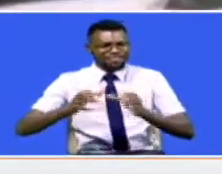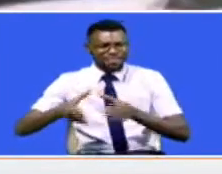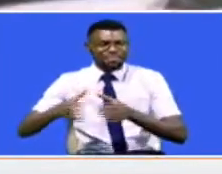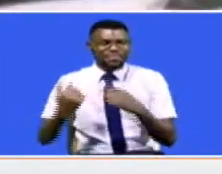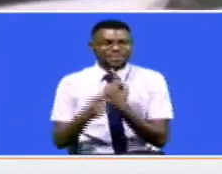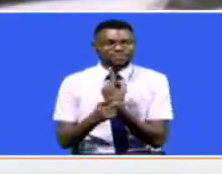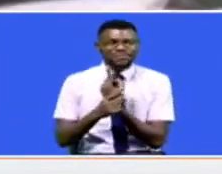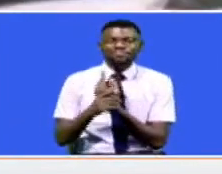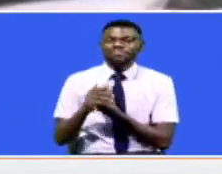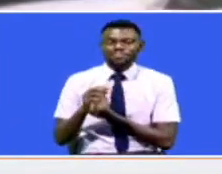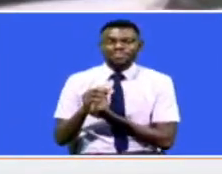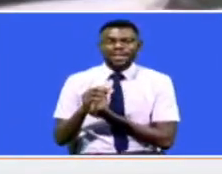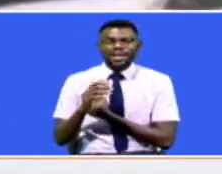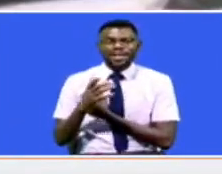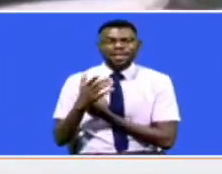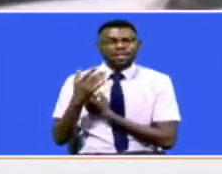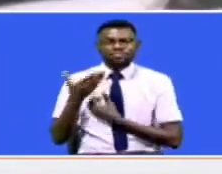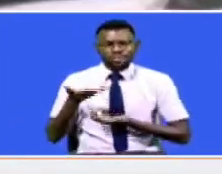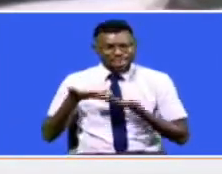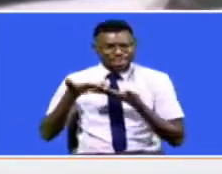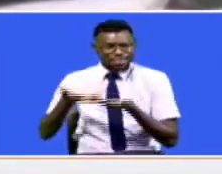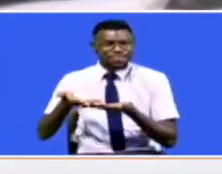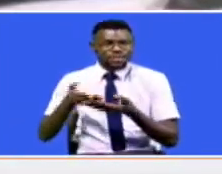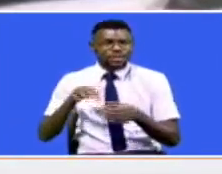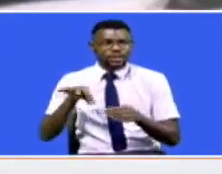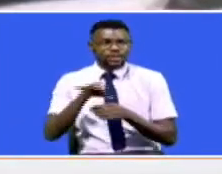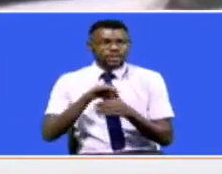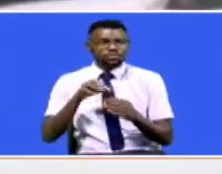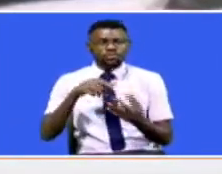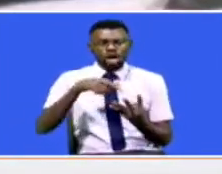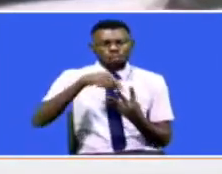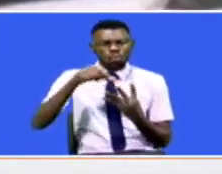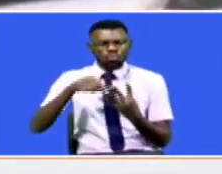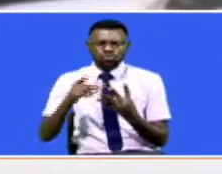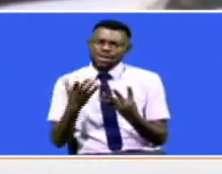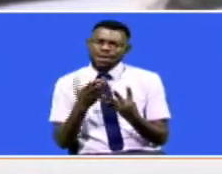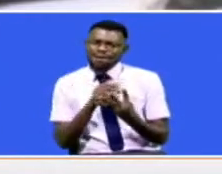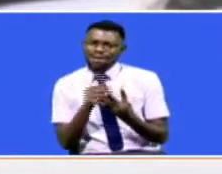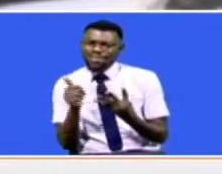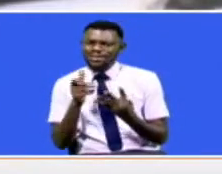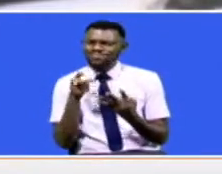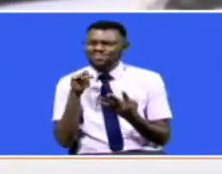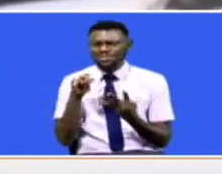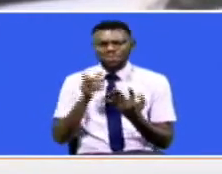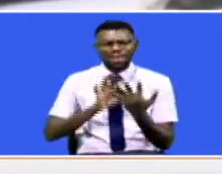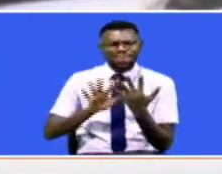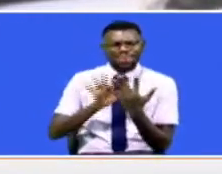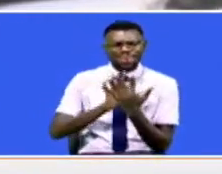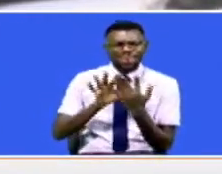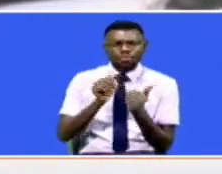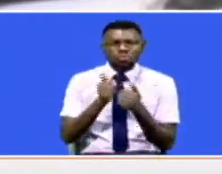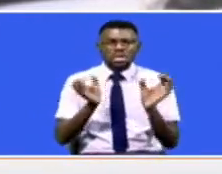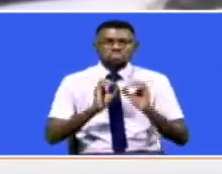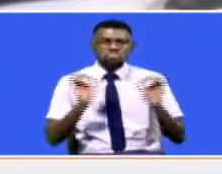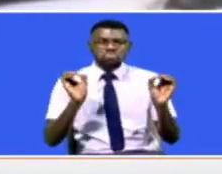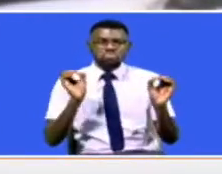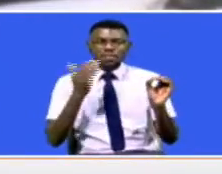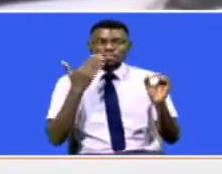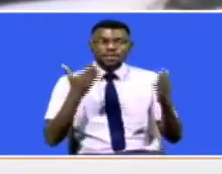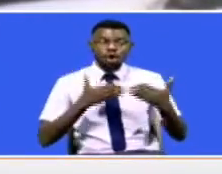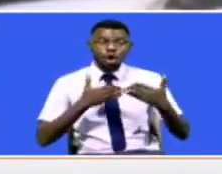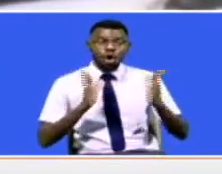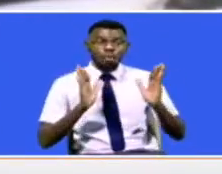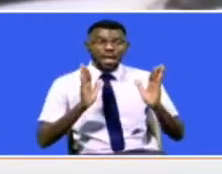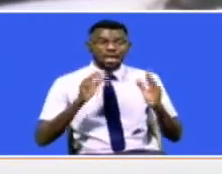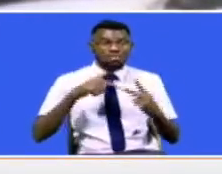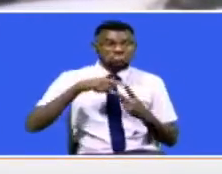system as we have it today is overshadowed by a lot of opaqueness. We need to bring transparency into it. We need even to open up that the auction